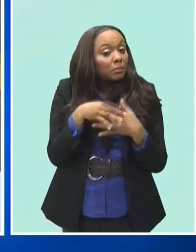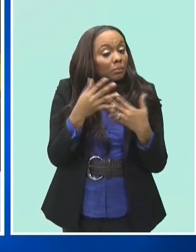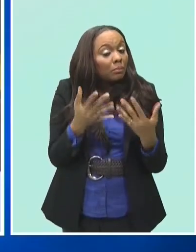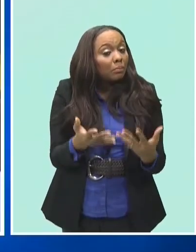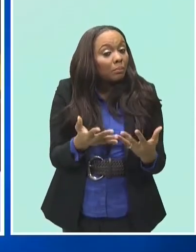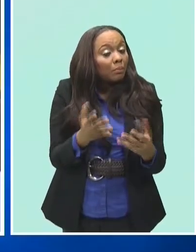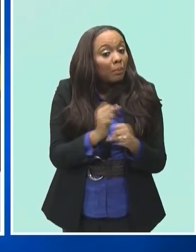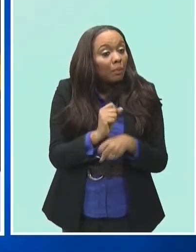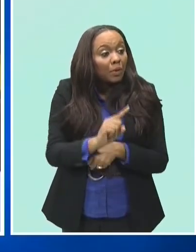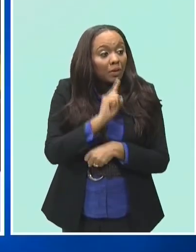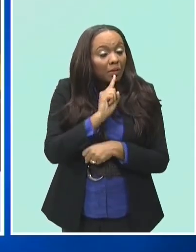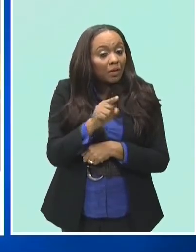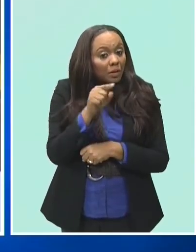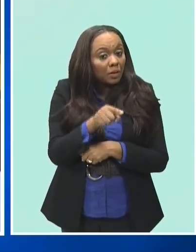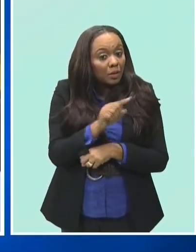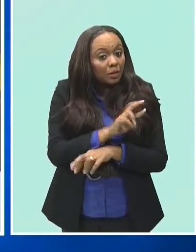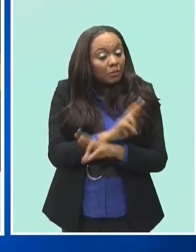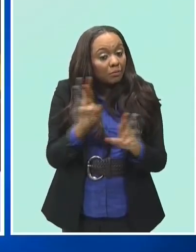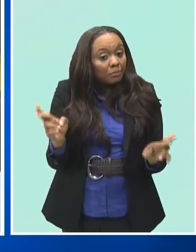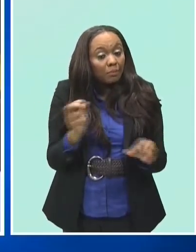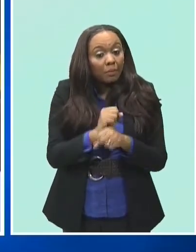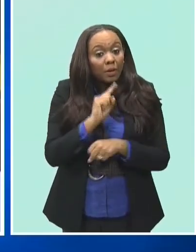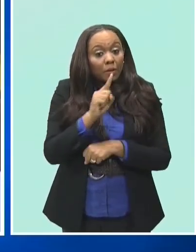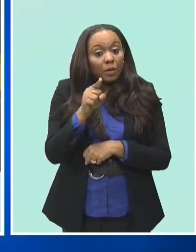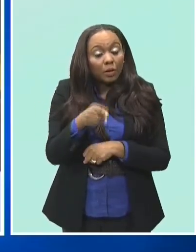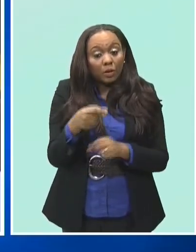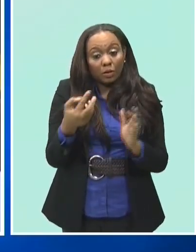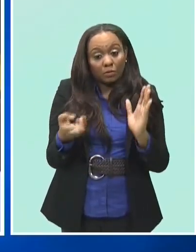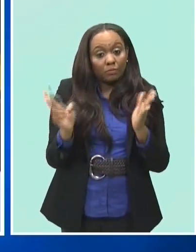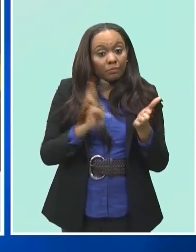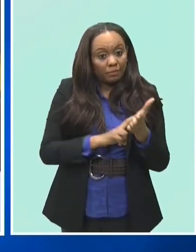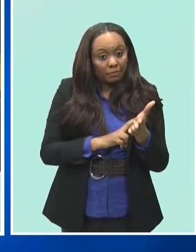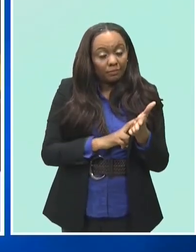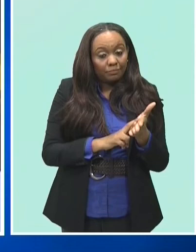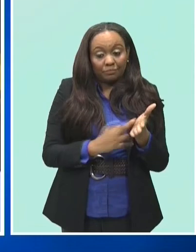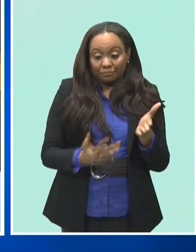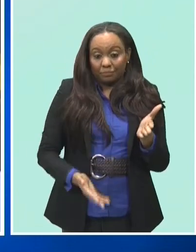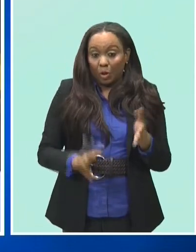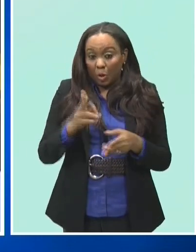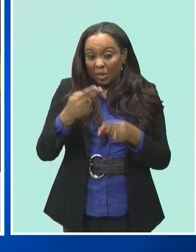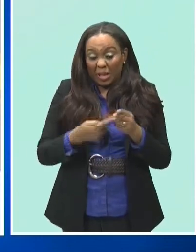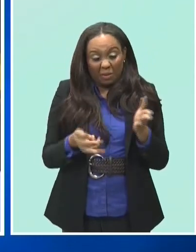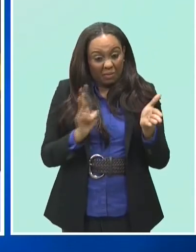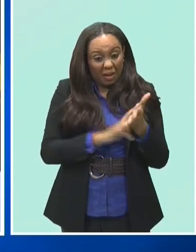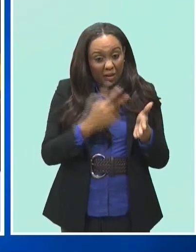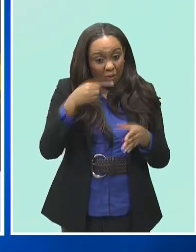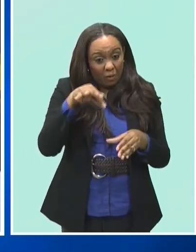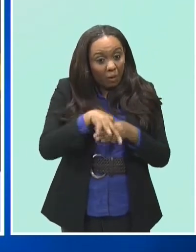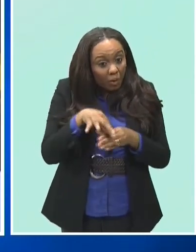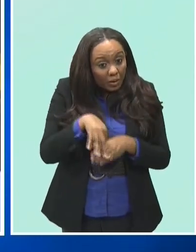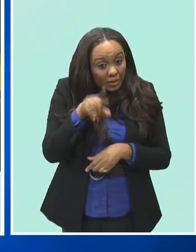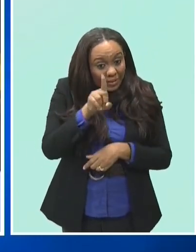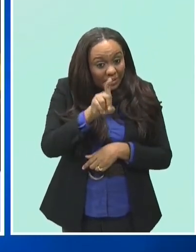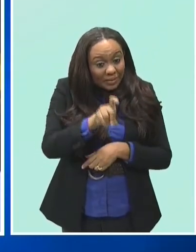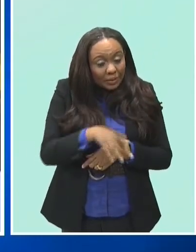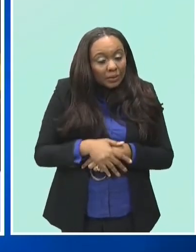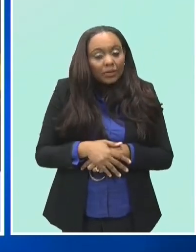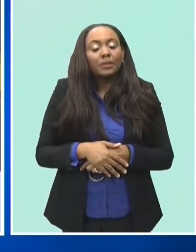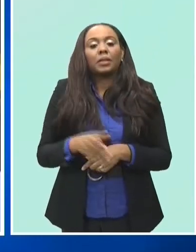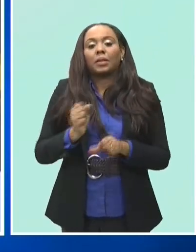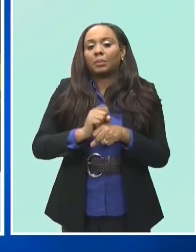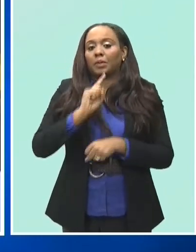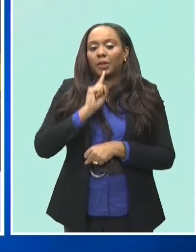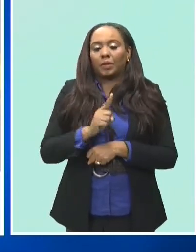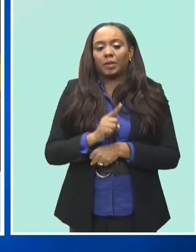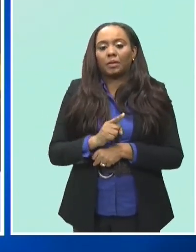Ensure that everyone is registered. Ensure that everyone is registered to vote, because